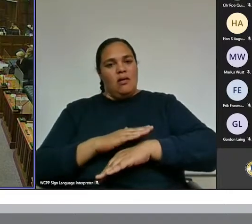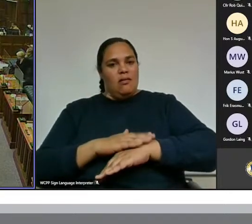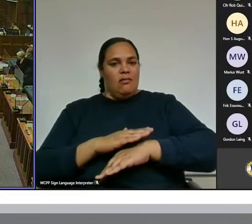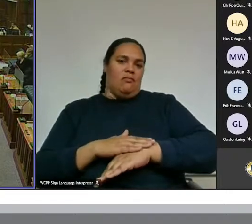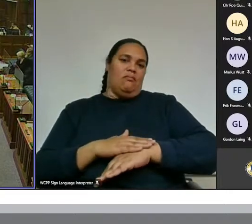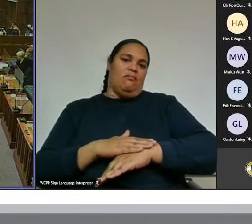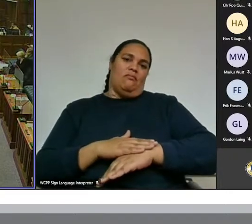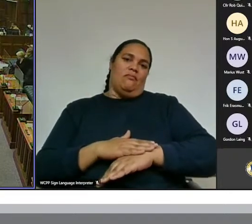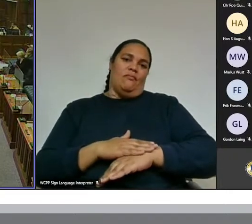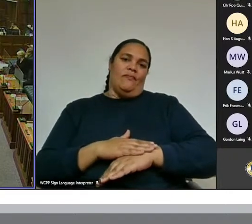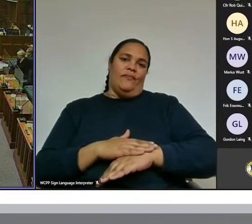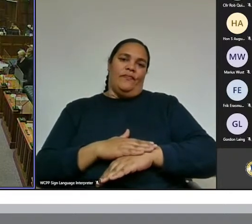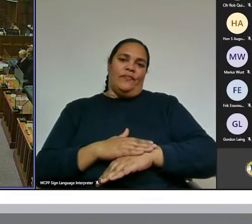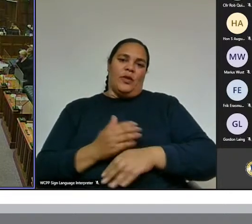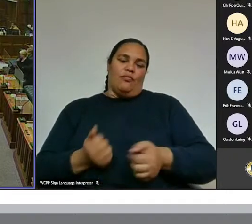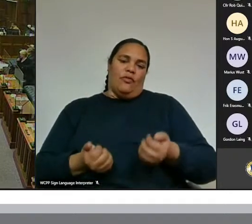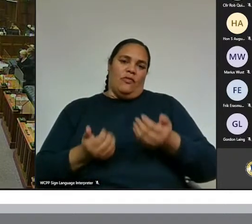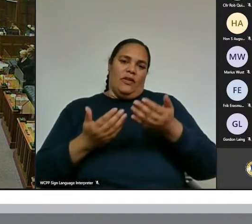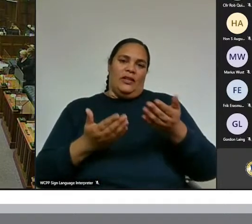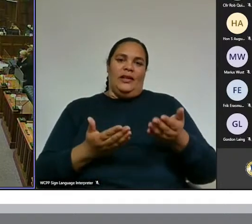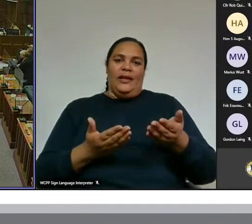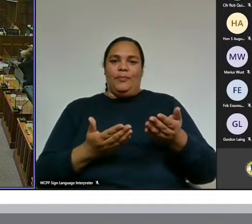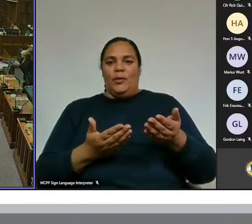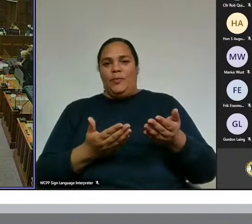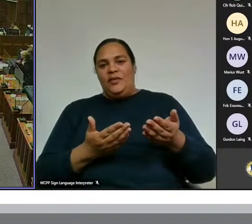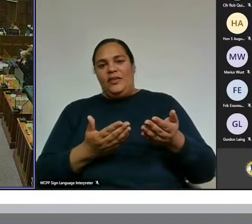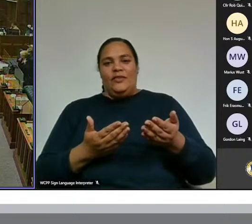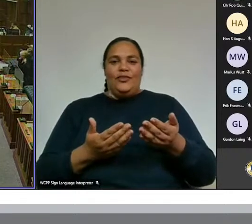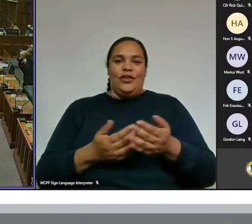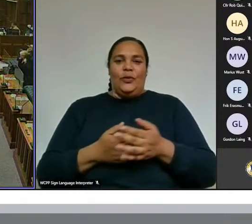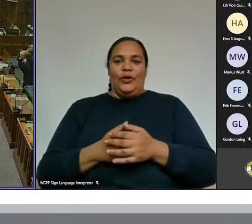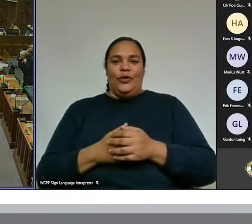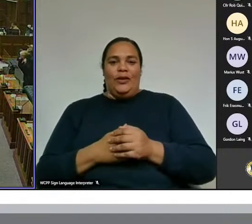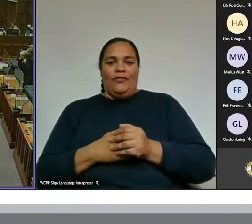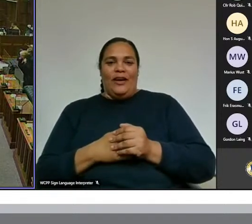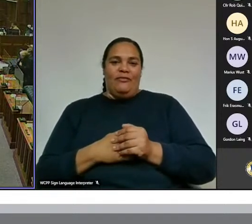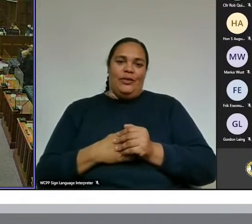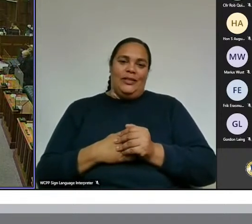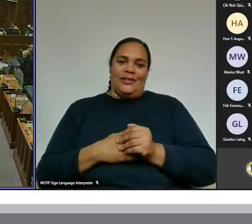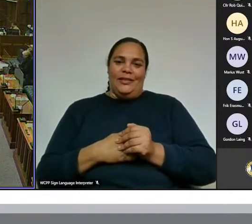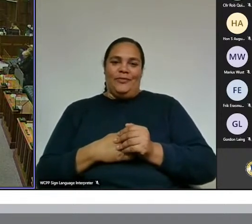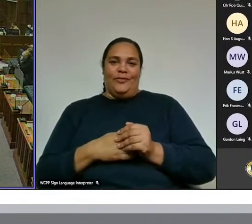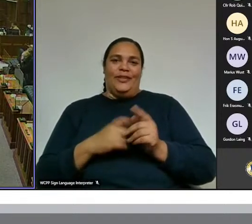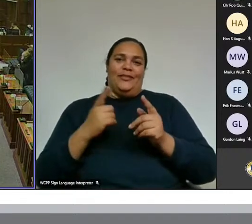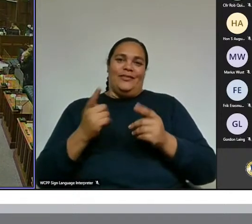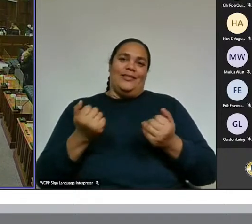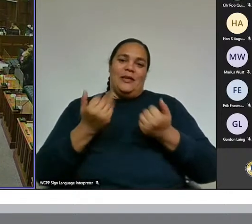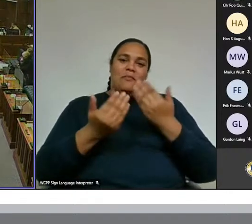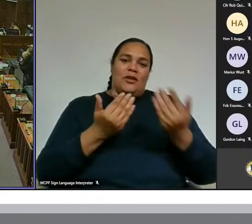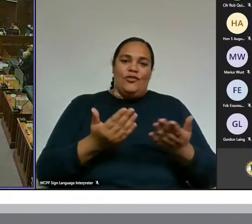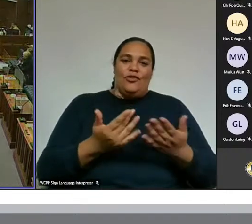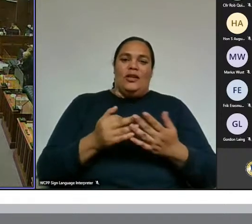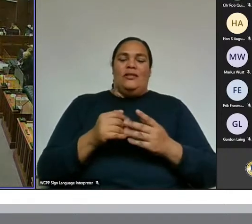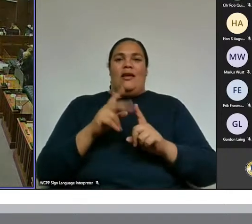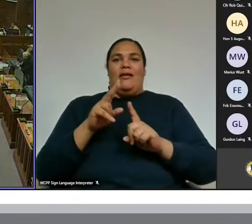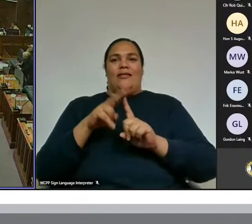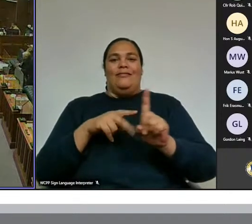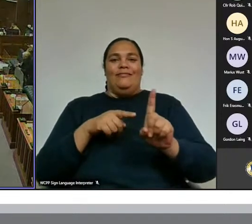to provide valuable insights and comments and submissions